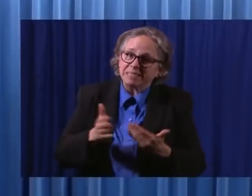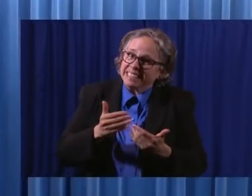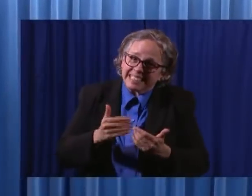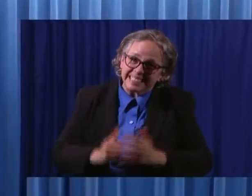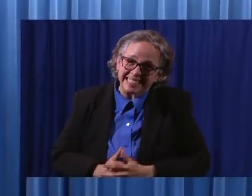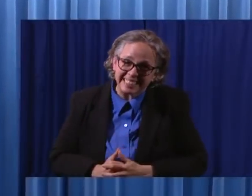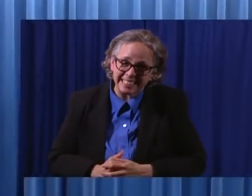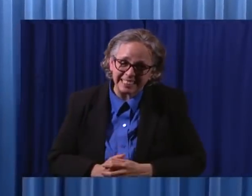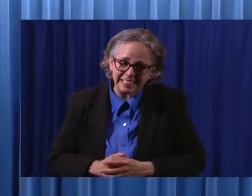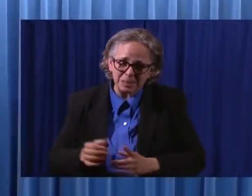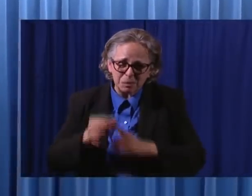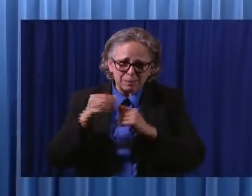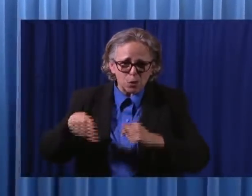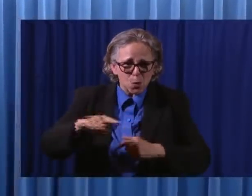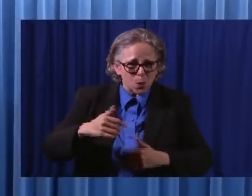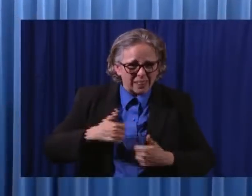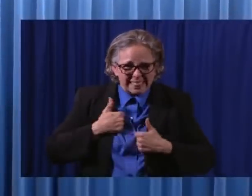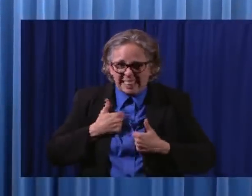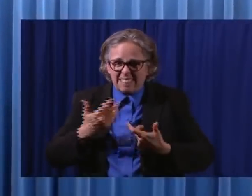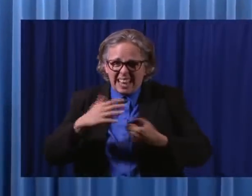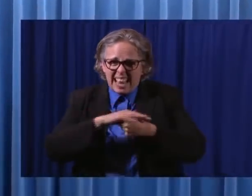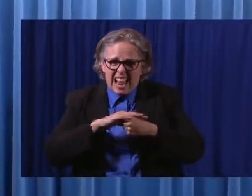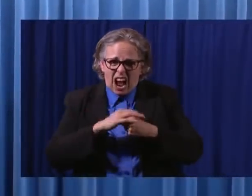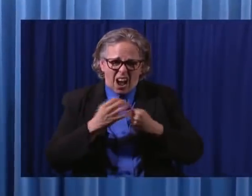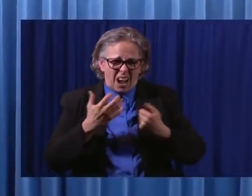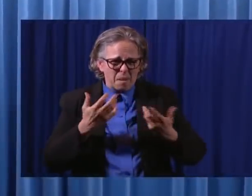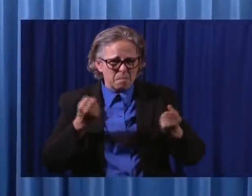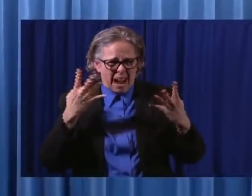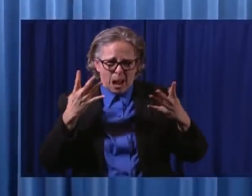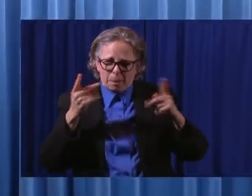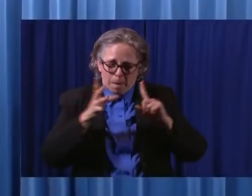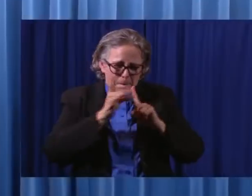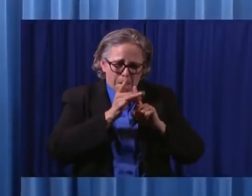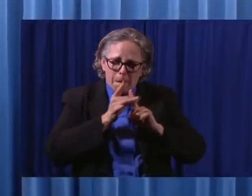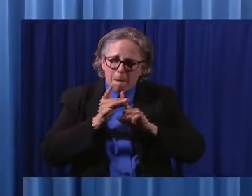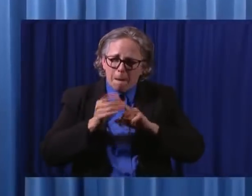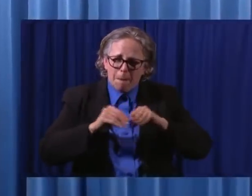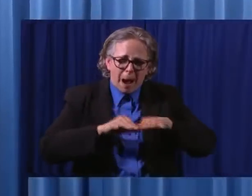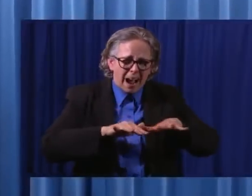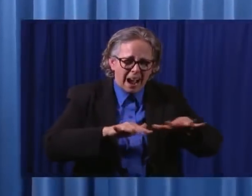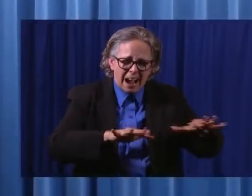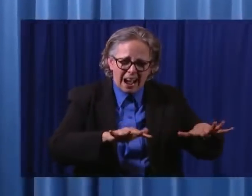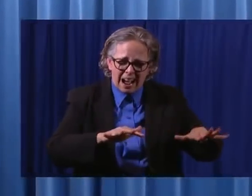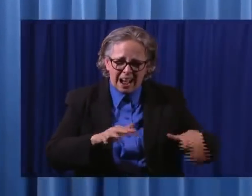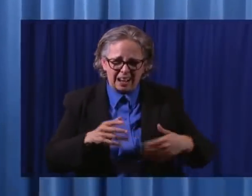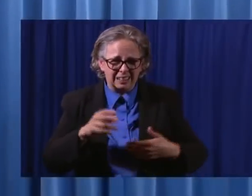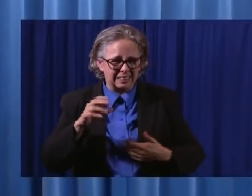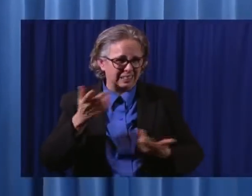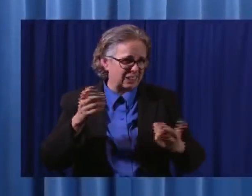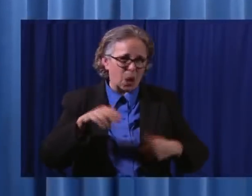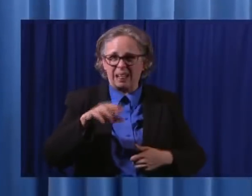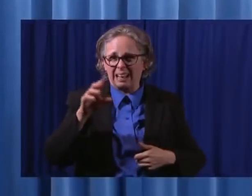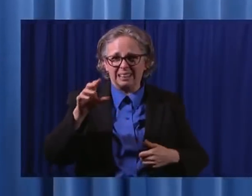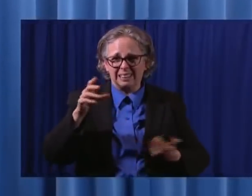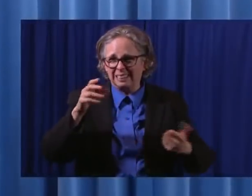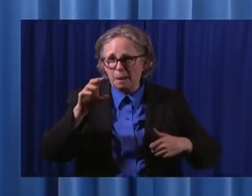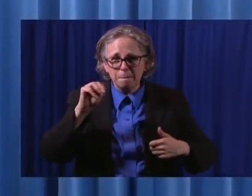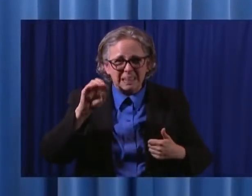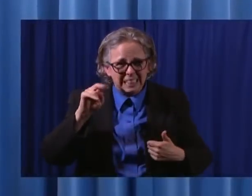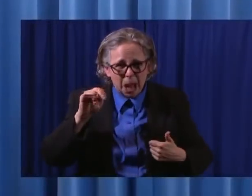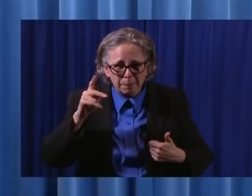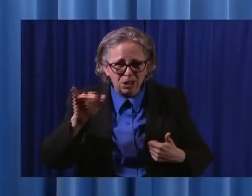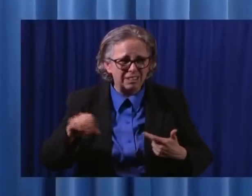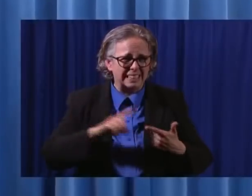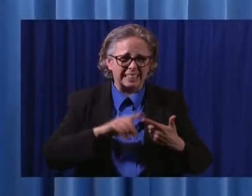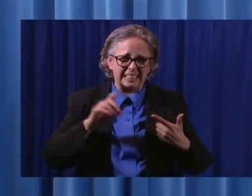areas where we're seeing a significant uptick in Hamilton County, for example, Montgomery County. We're also starting to see some in